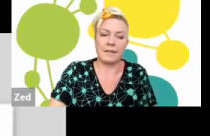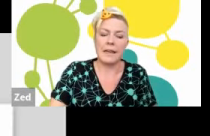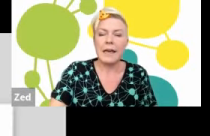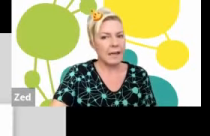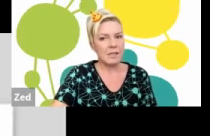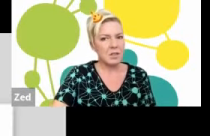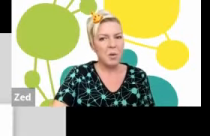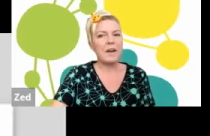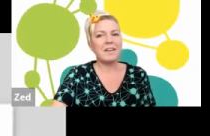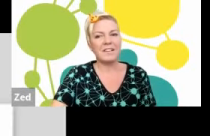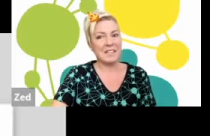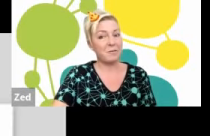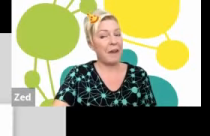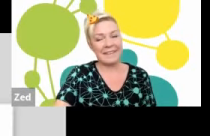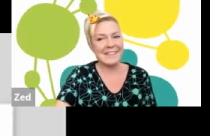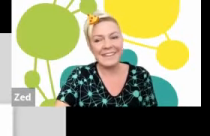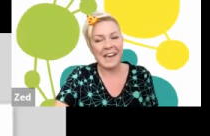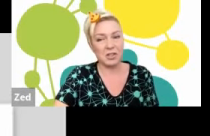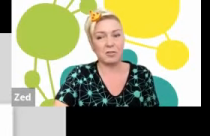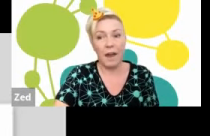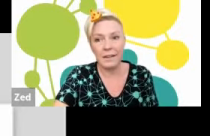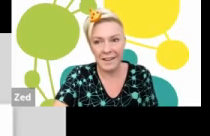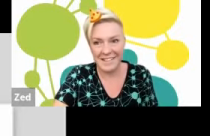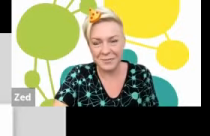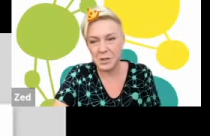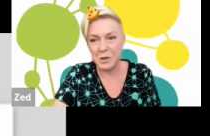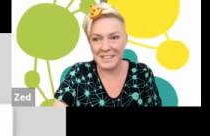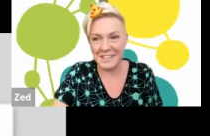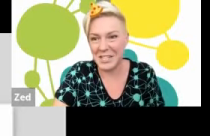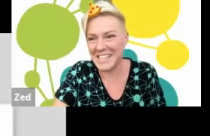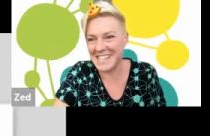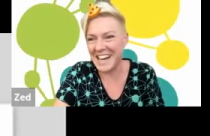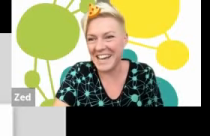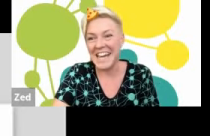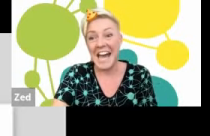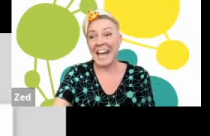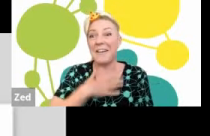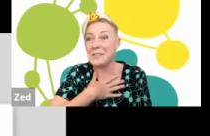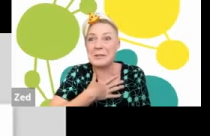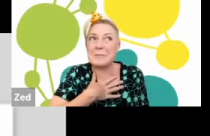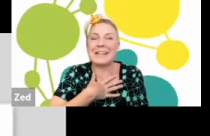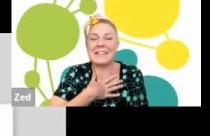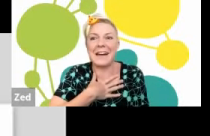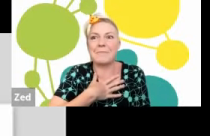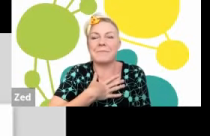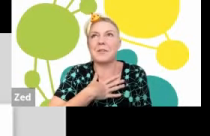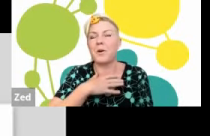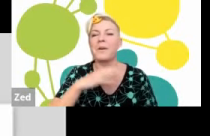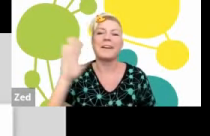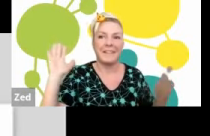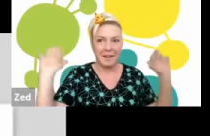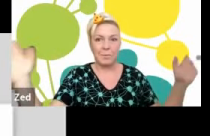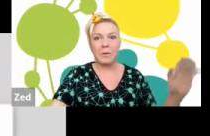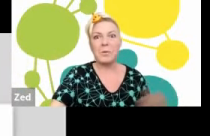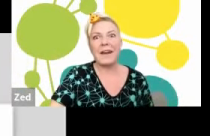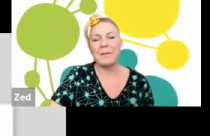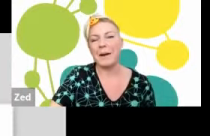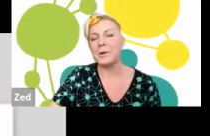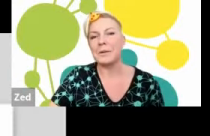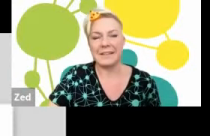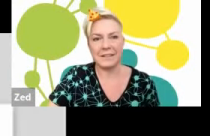visualization. And it's nowhere near as fancy as Shraddha's visualizations. I have to admit, I am so